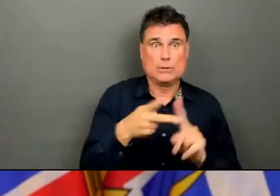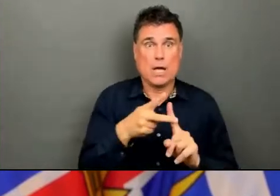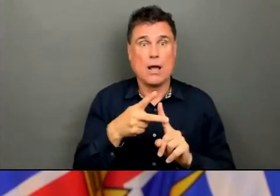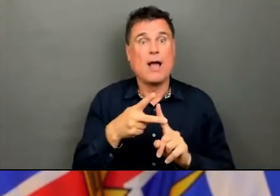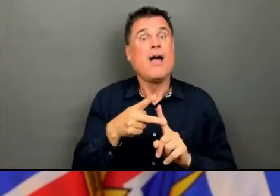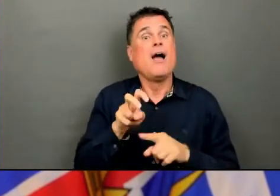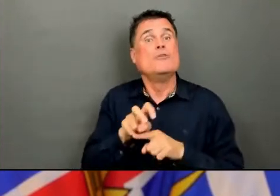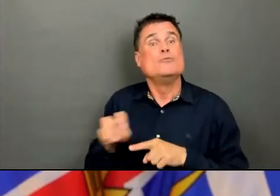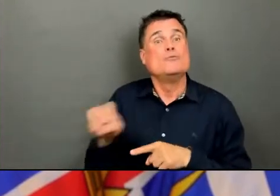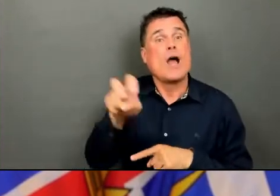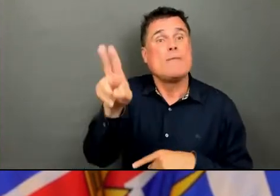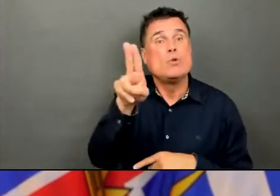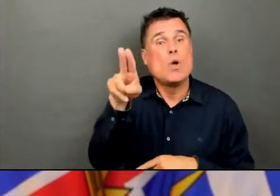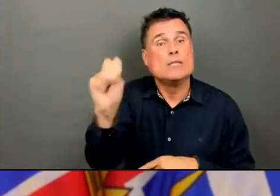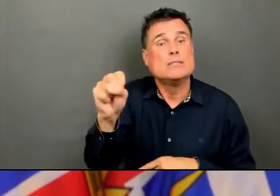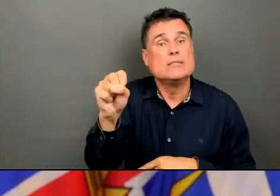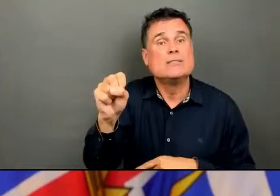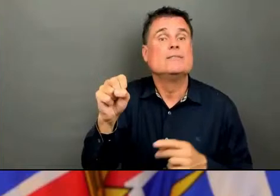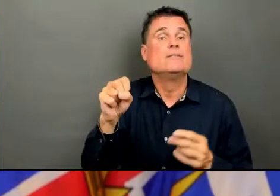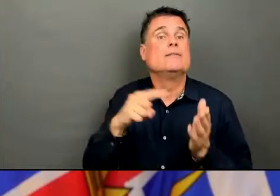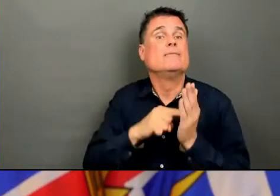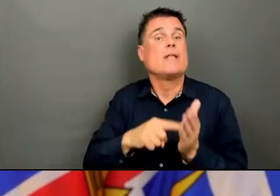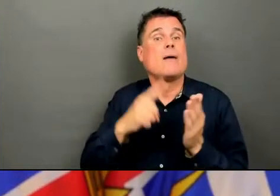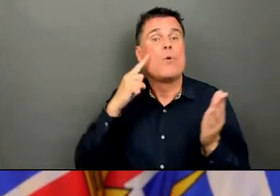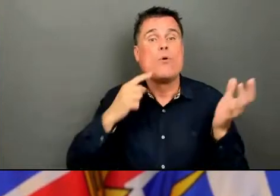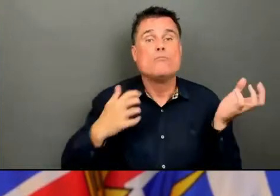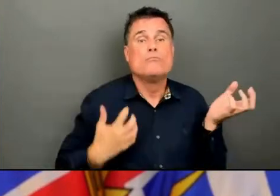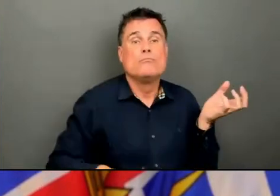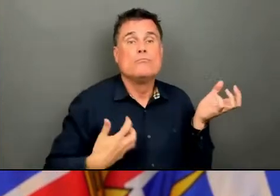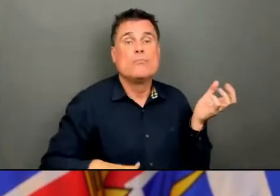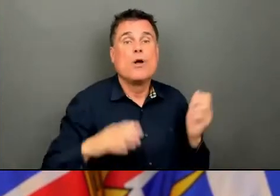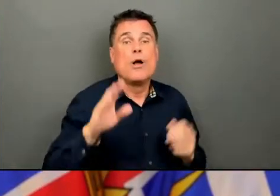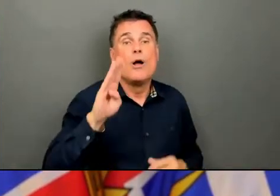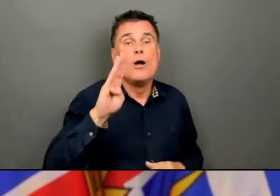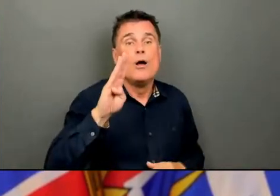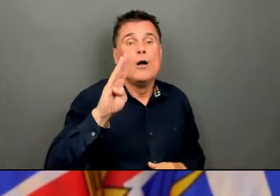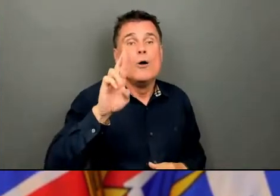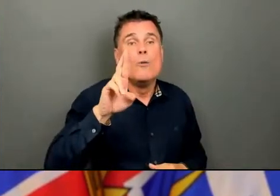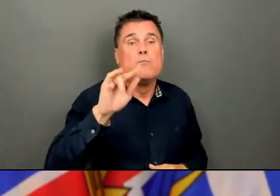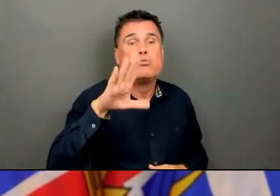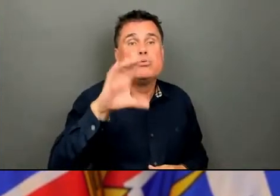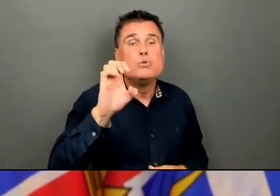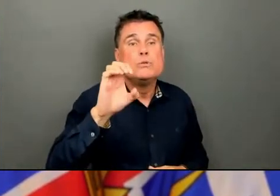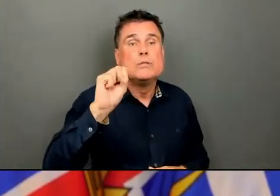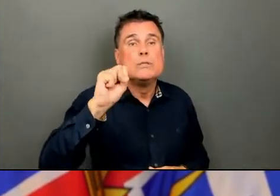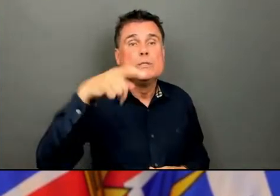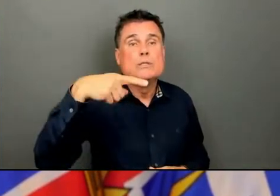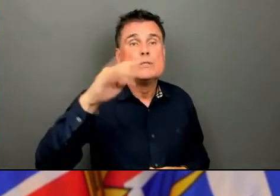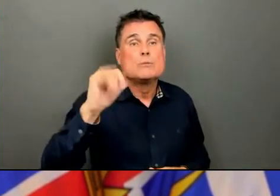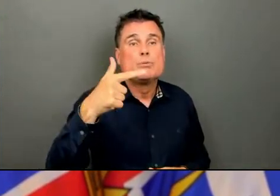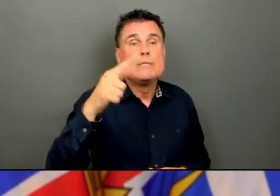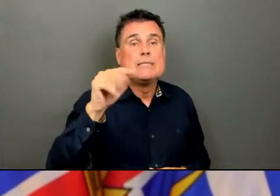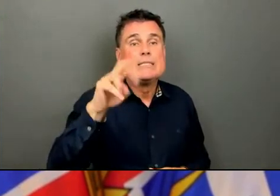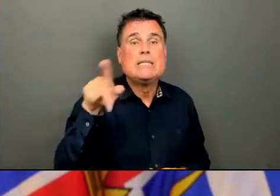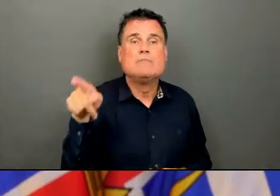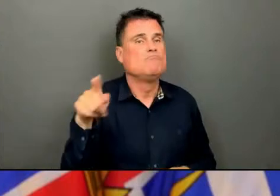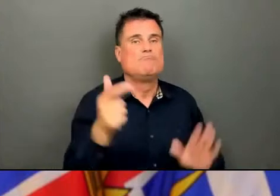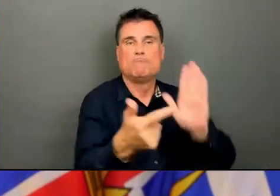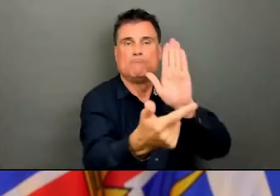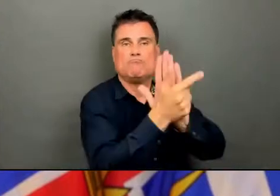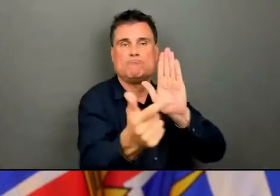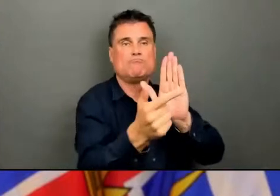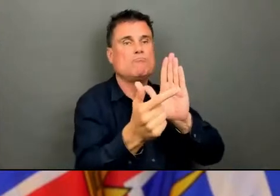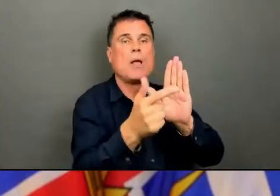this Bruce Springsteen show where the guidance says that AstraZeneca is not on the list of vaccinations they would accept